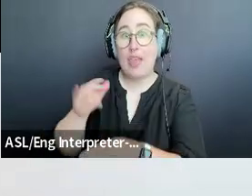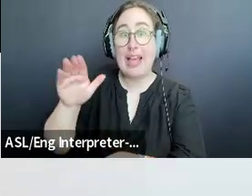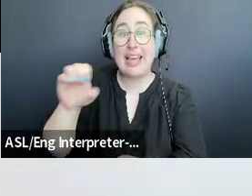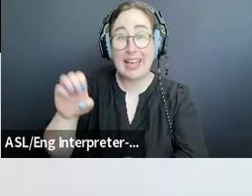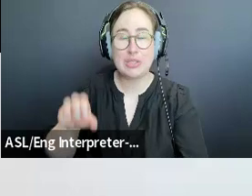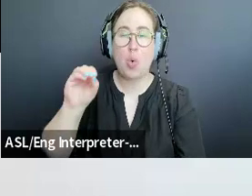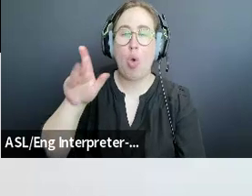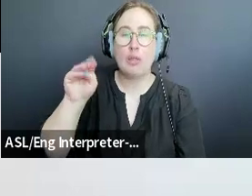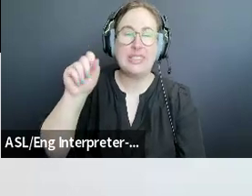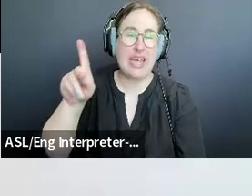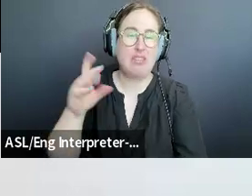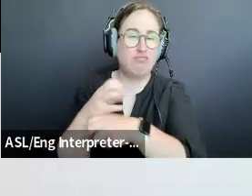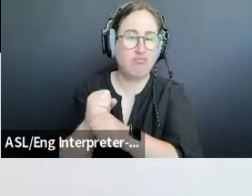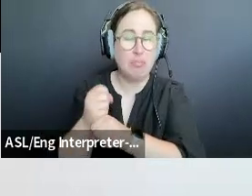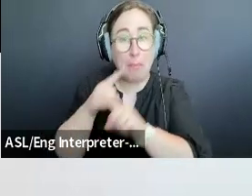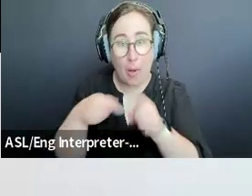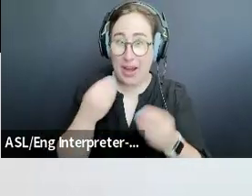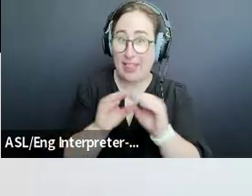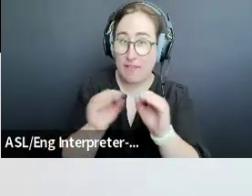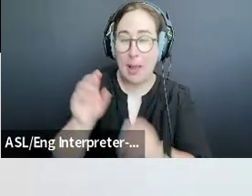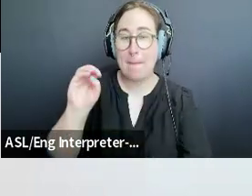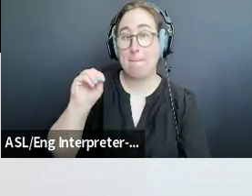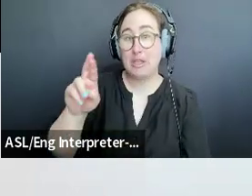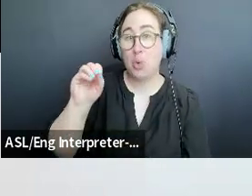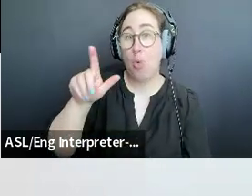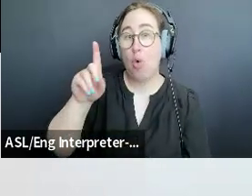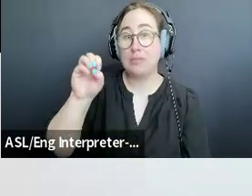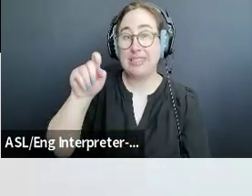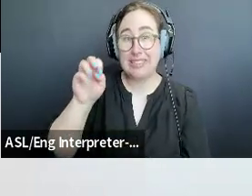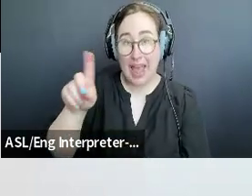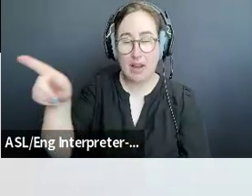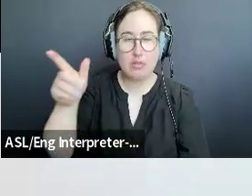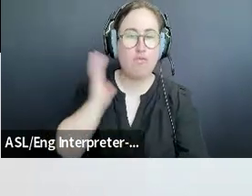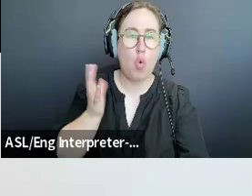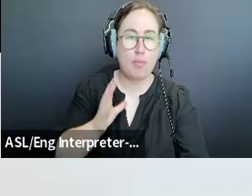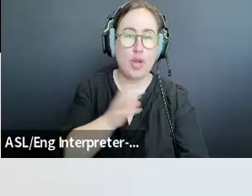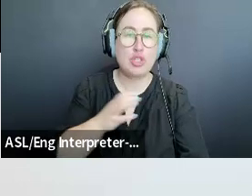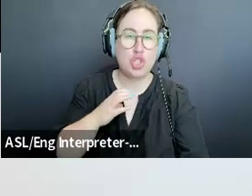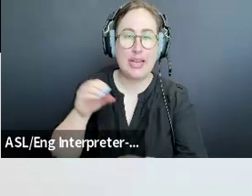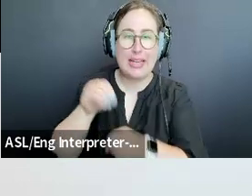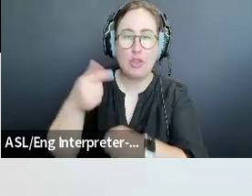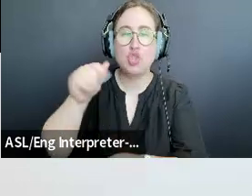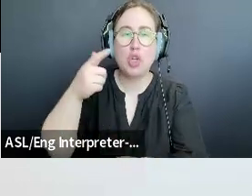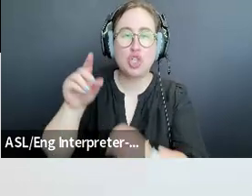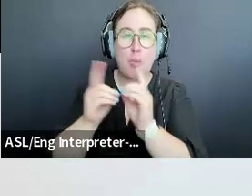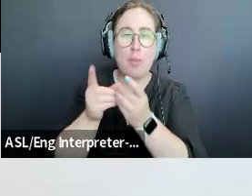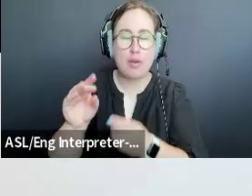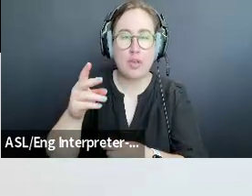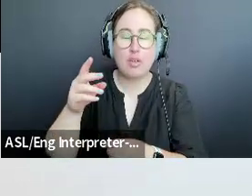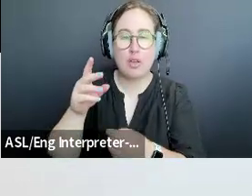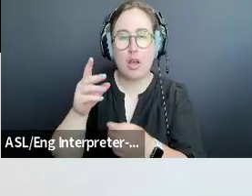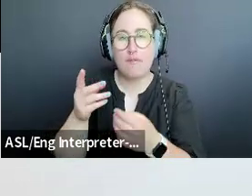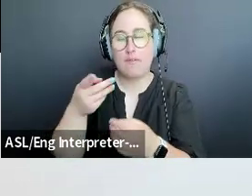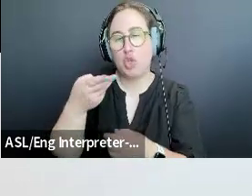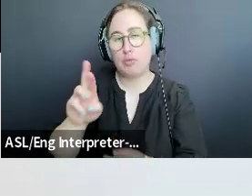as Olmstead, but to clarify, Mr. Olmstead, the former commissioner of the Georgia Department of Human Resources, was the named defendant in the